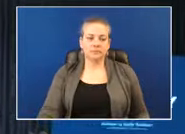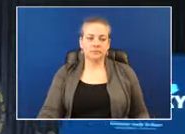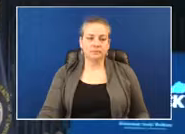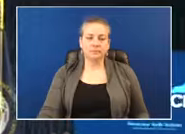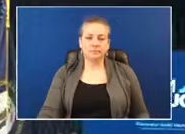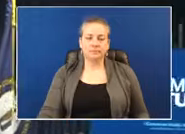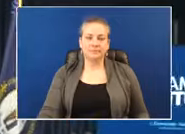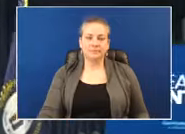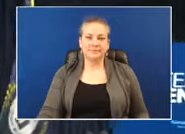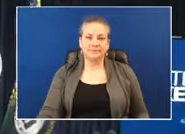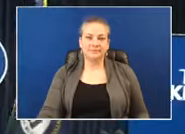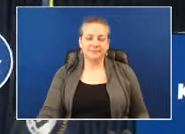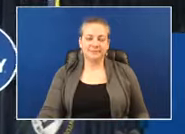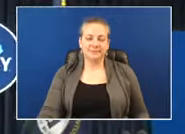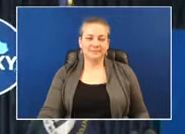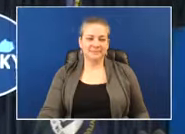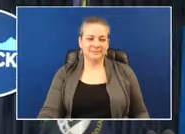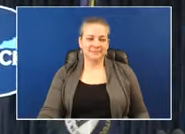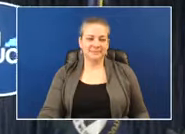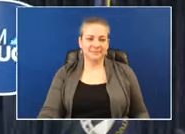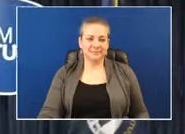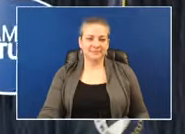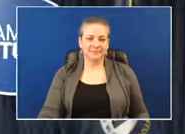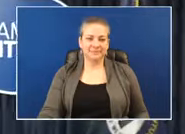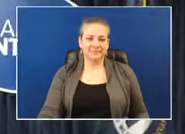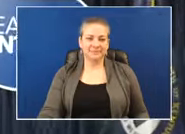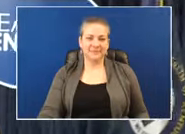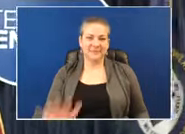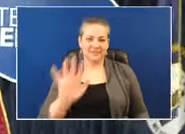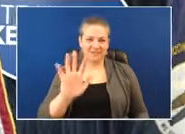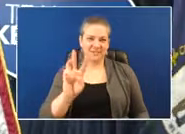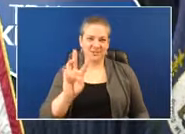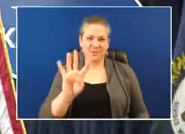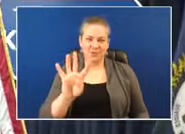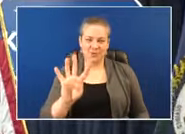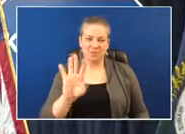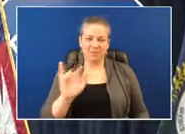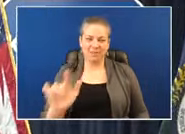Ready? Ready. 64? Yes, sir. All